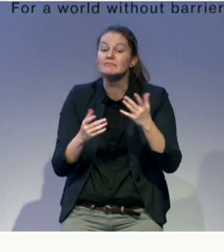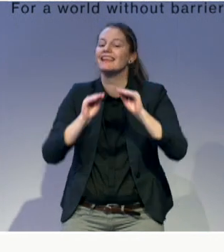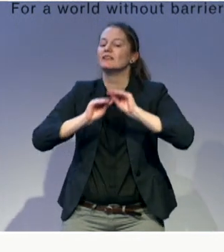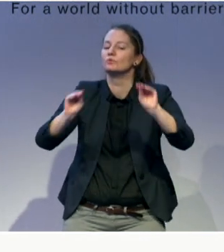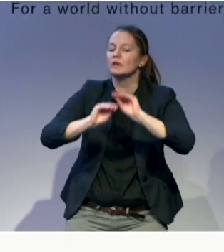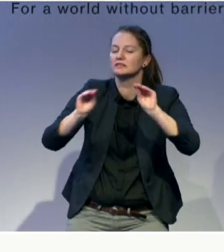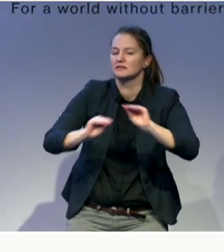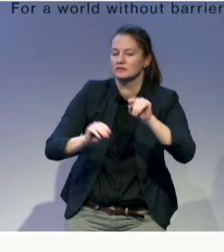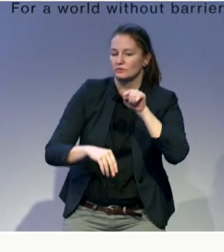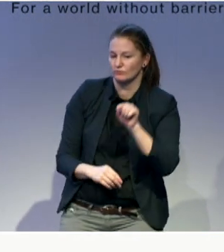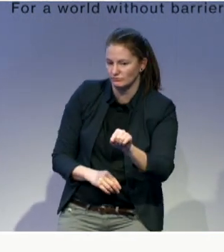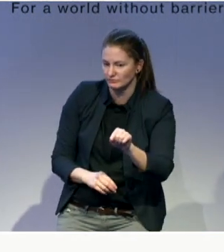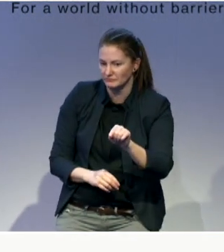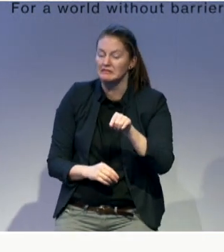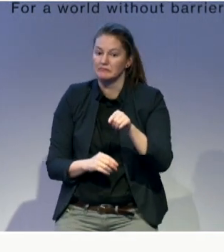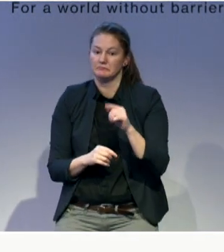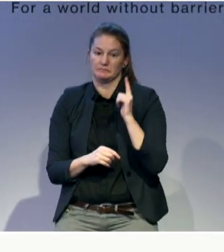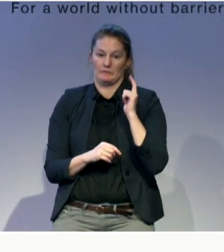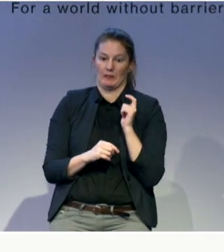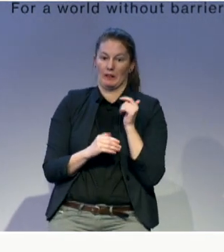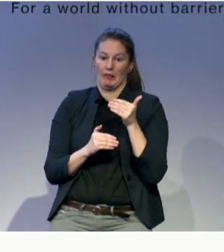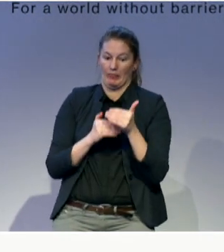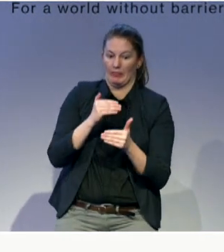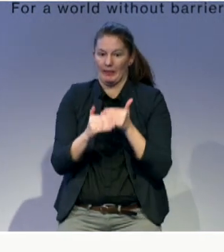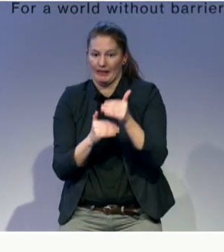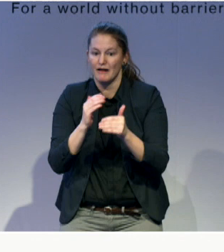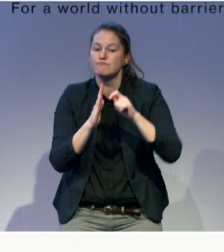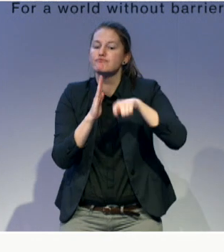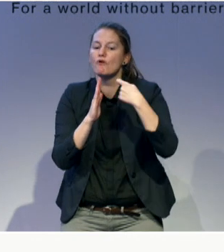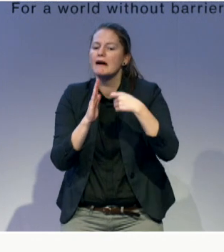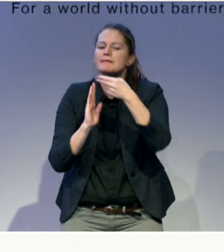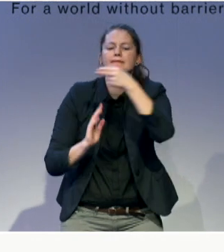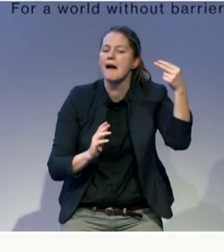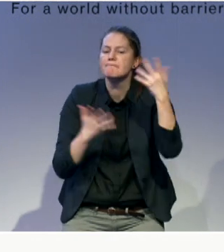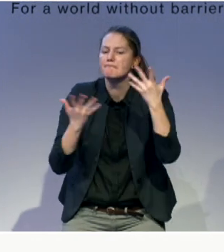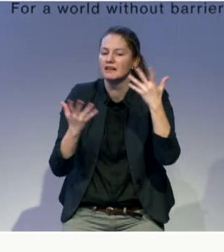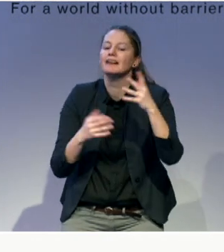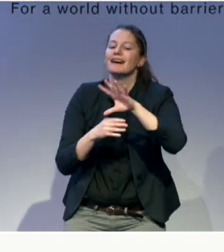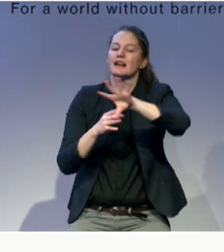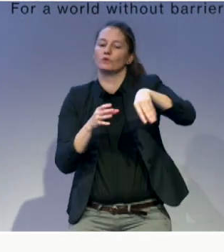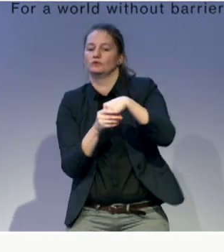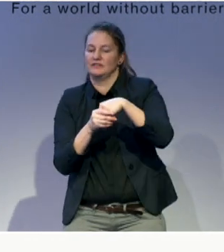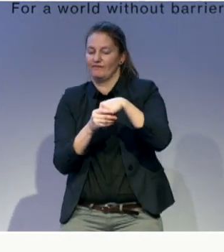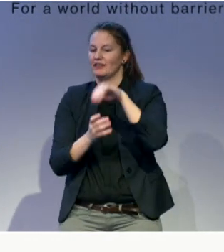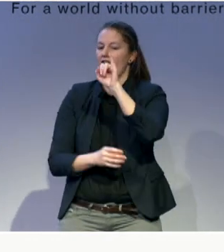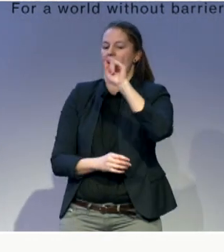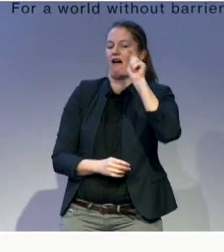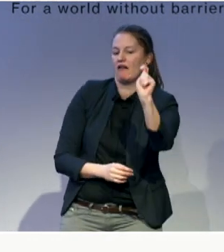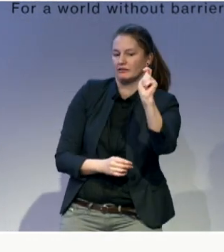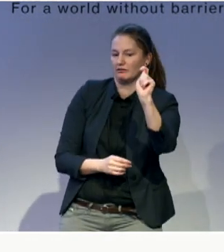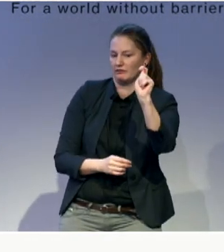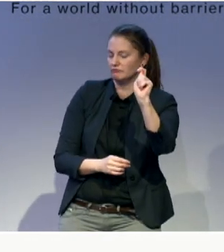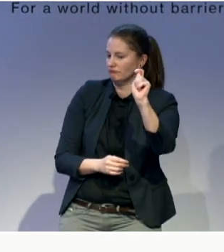IT Academy. Building on curricula and work pioneered by the Cisco